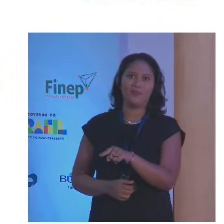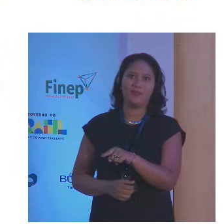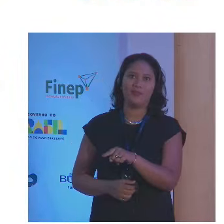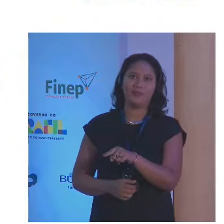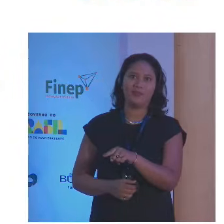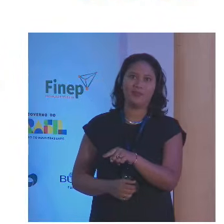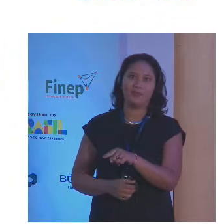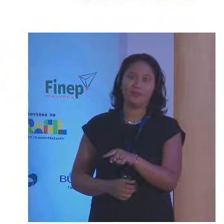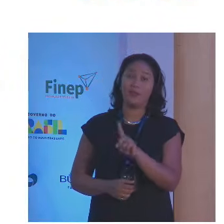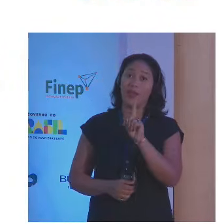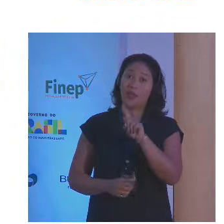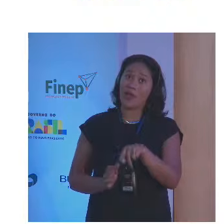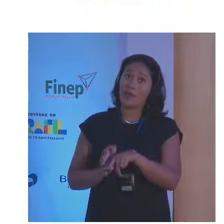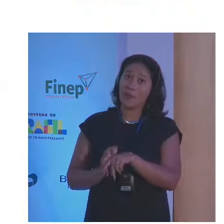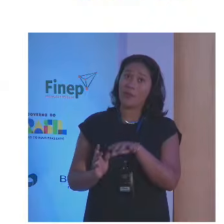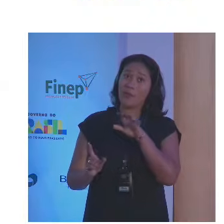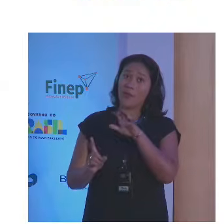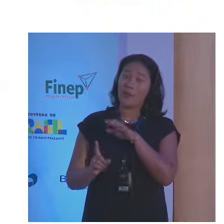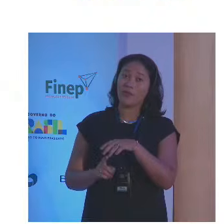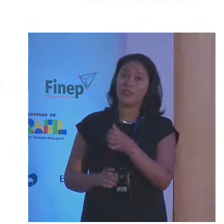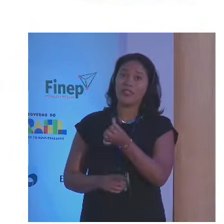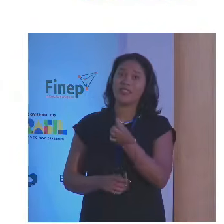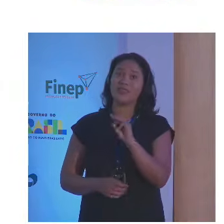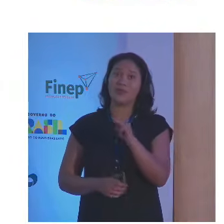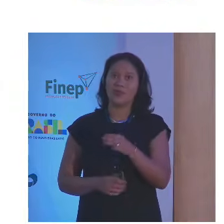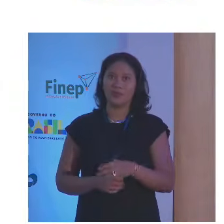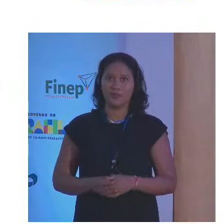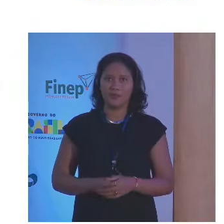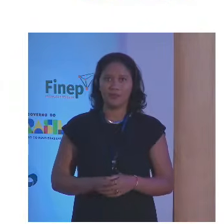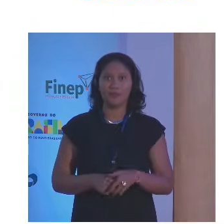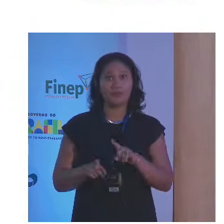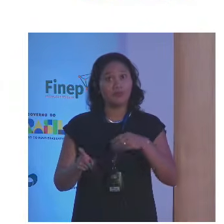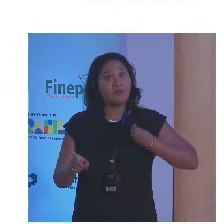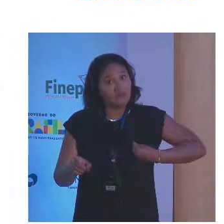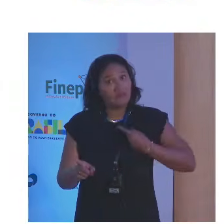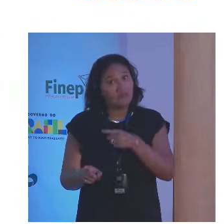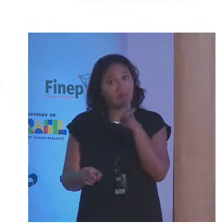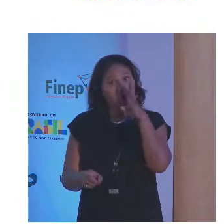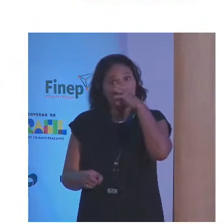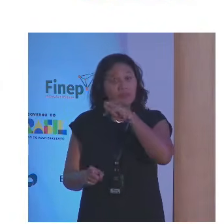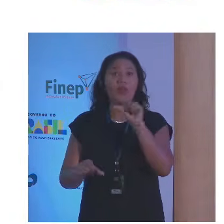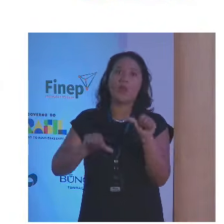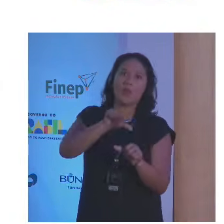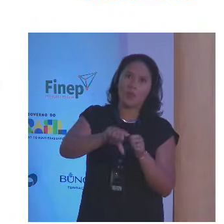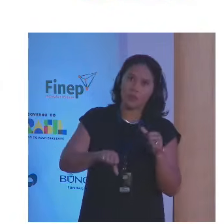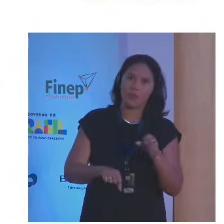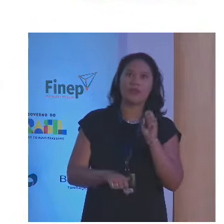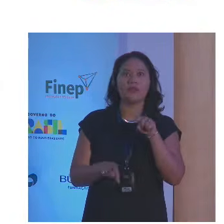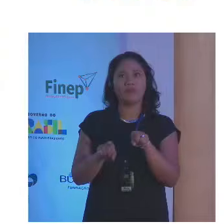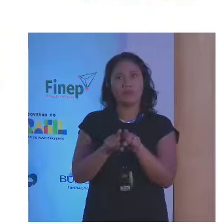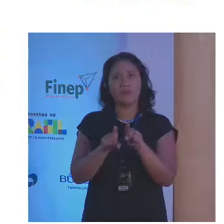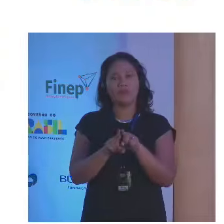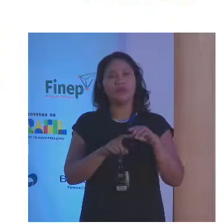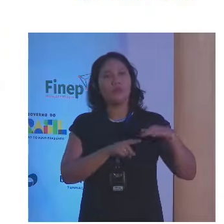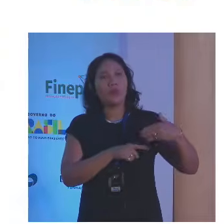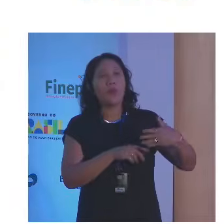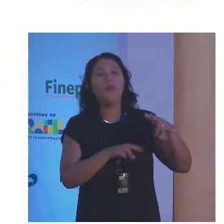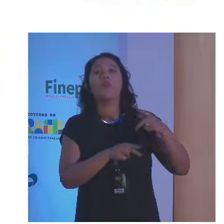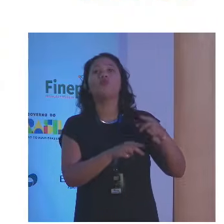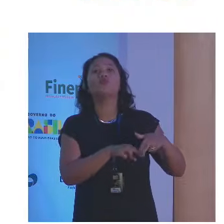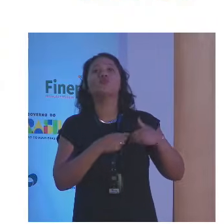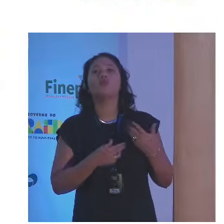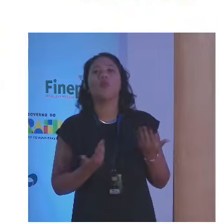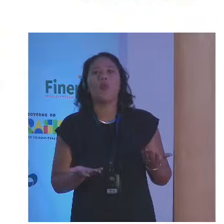after 66 million years ago. Rather, the corals survived. They changed. And the reason for not